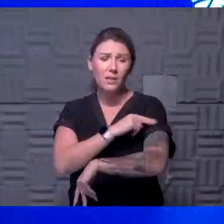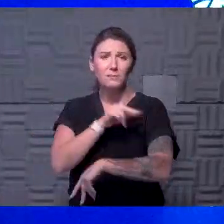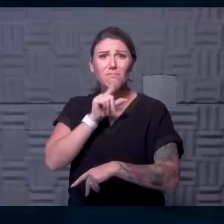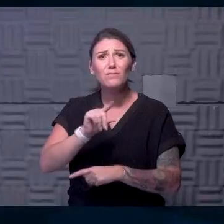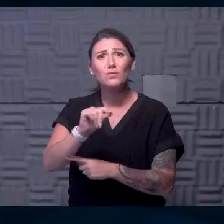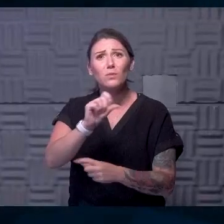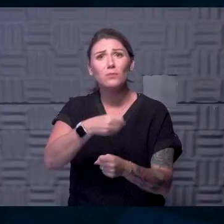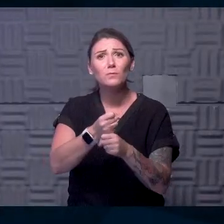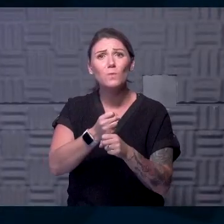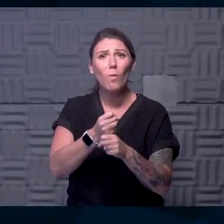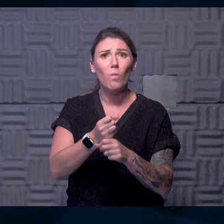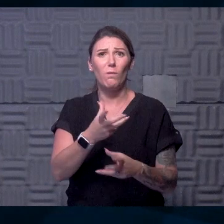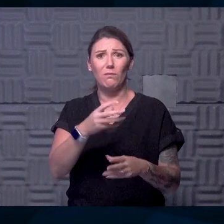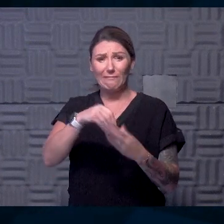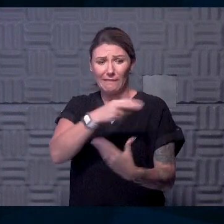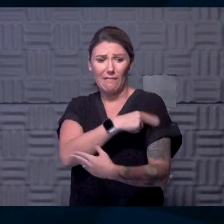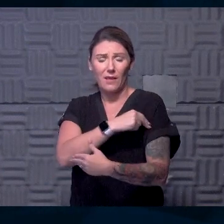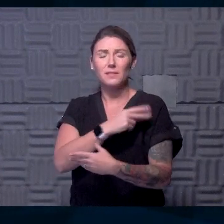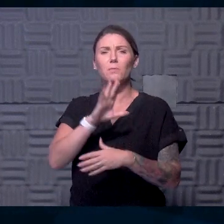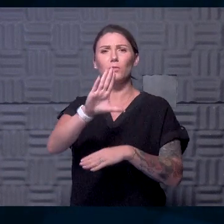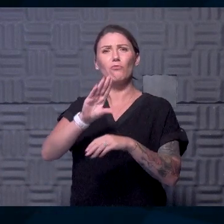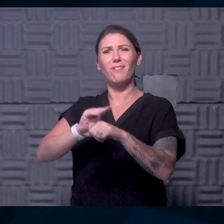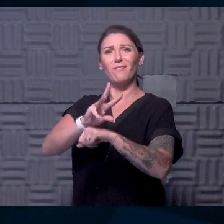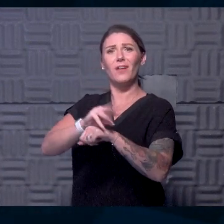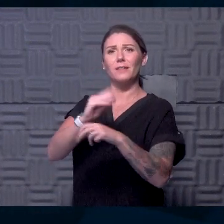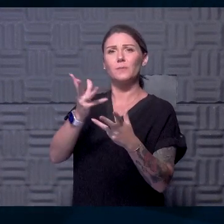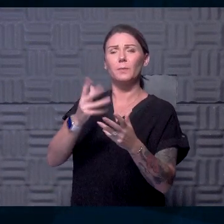So, well, what's the advice you have?